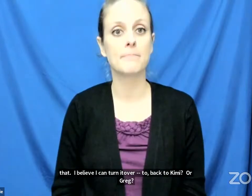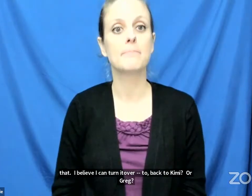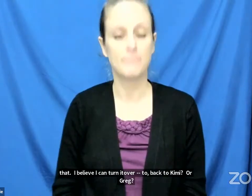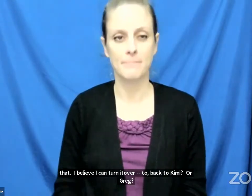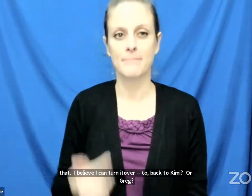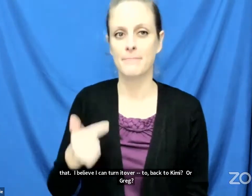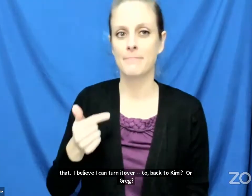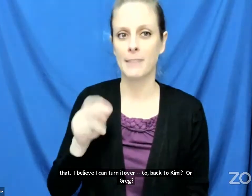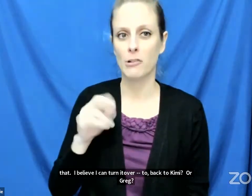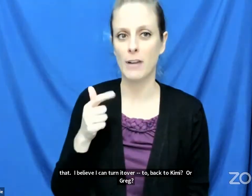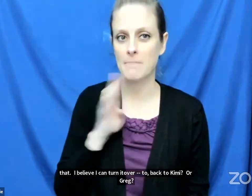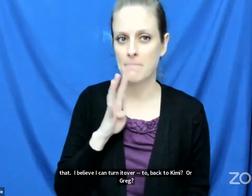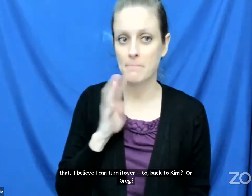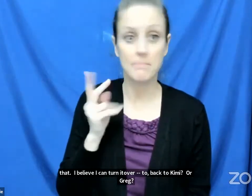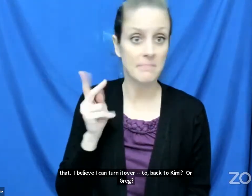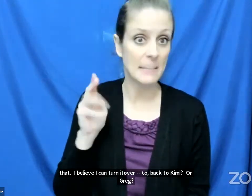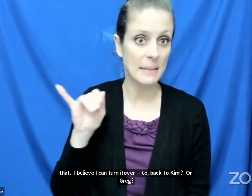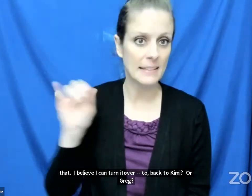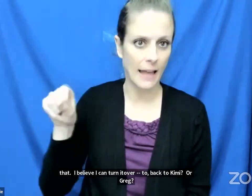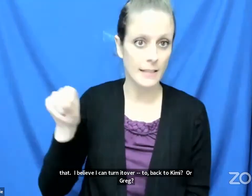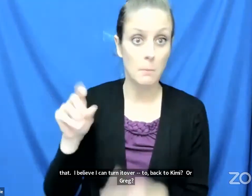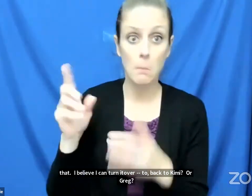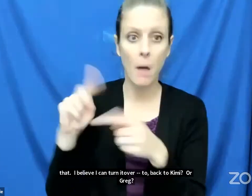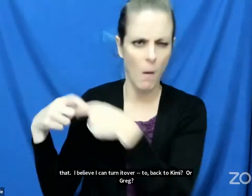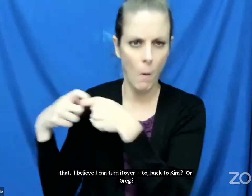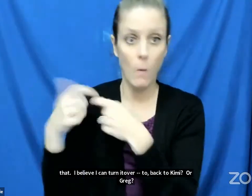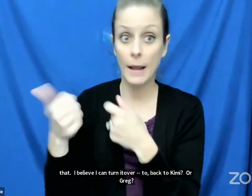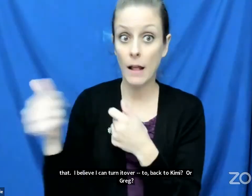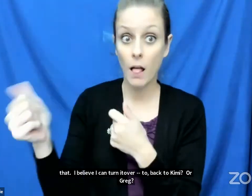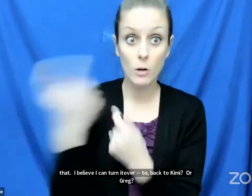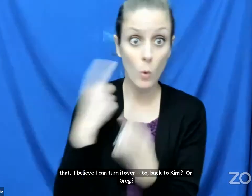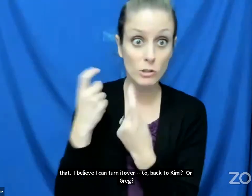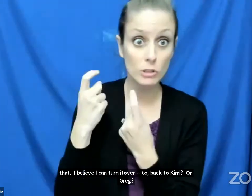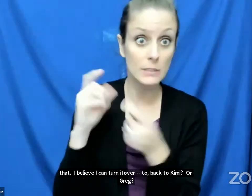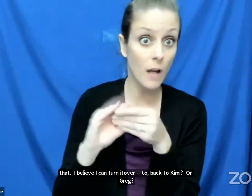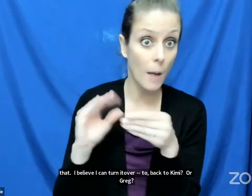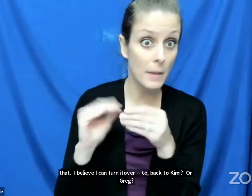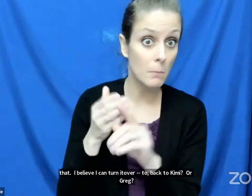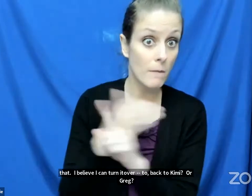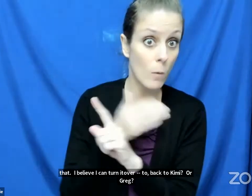any other questions, comments before we move to the next part of our agenda?